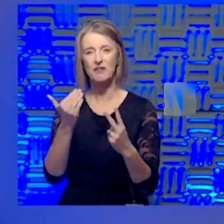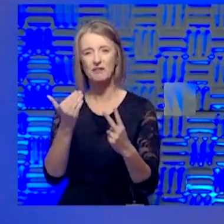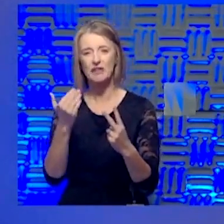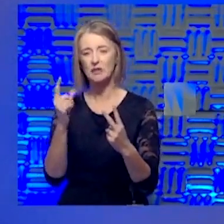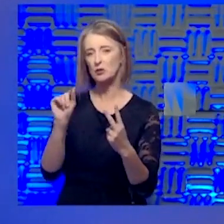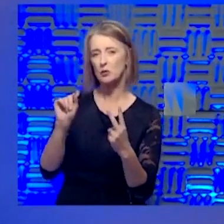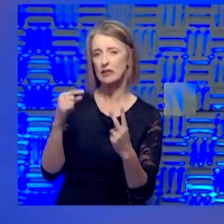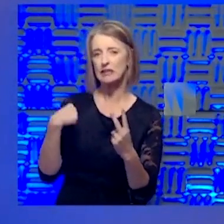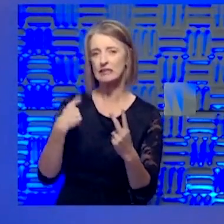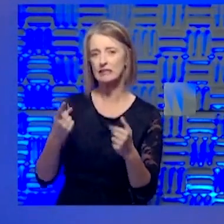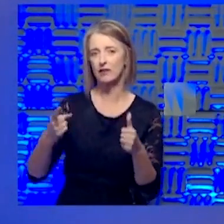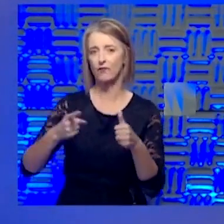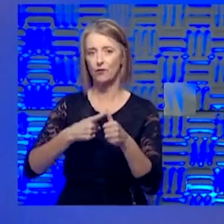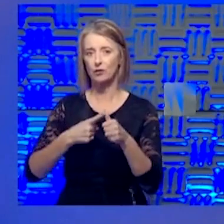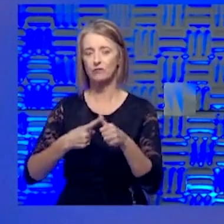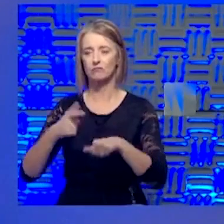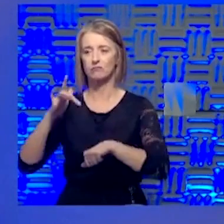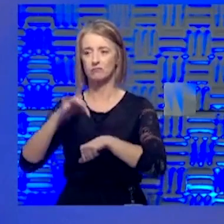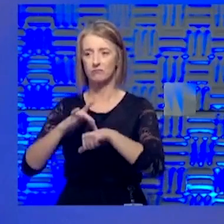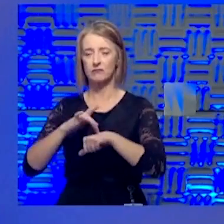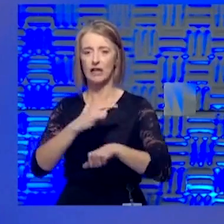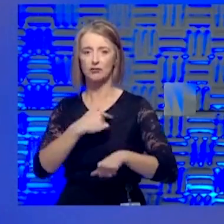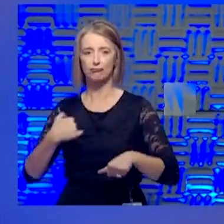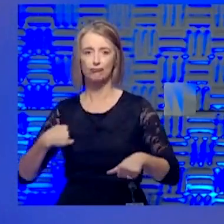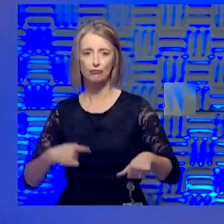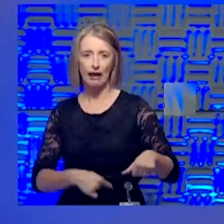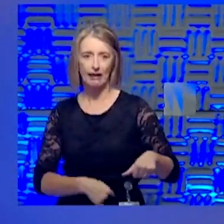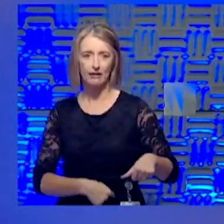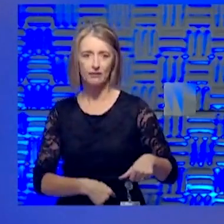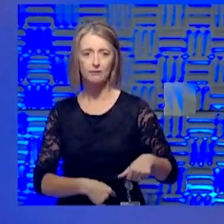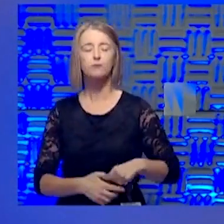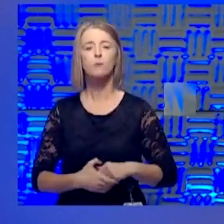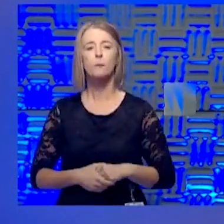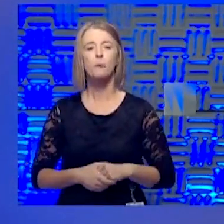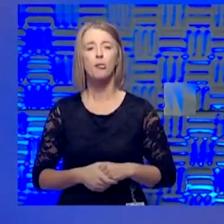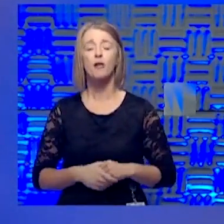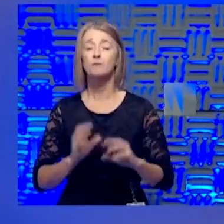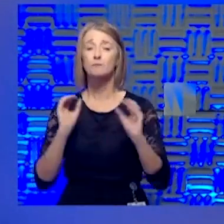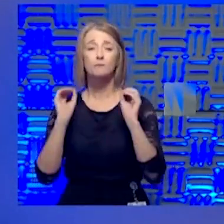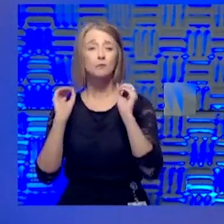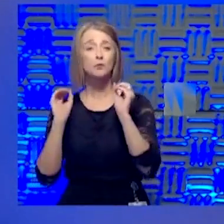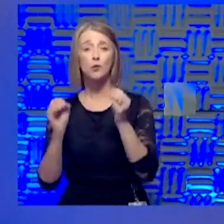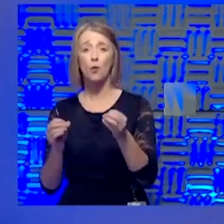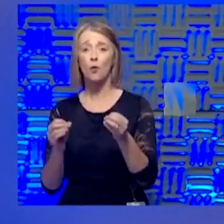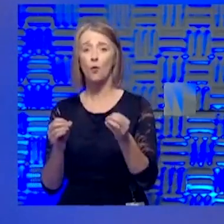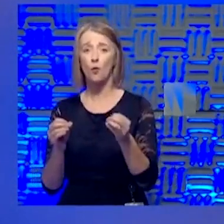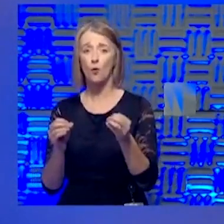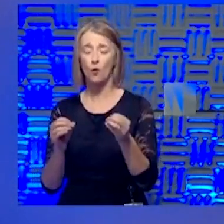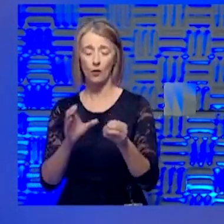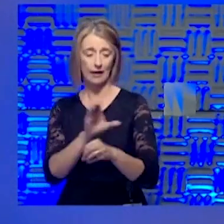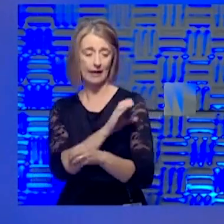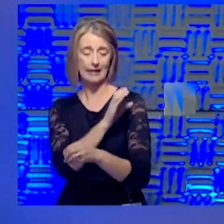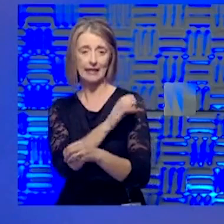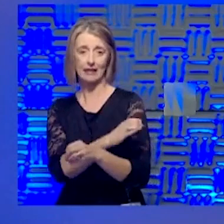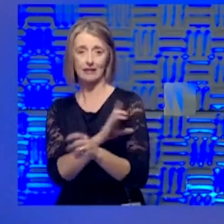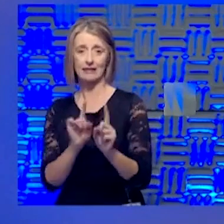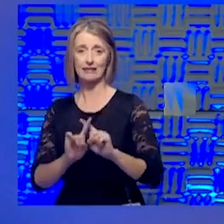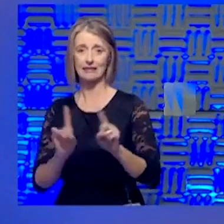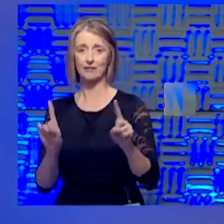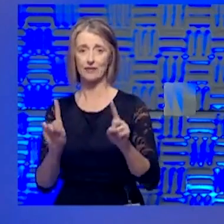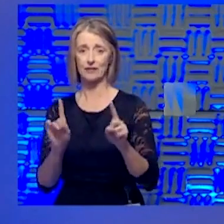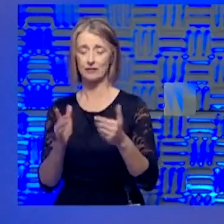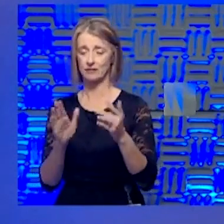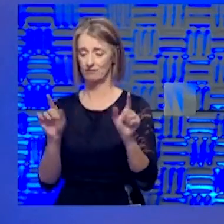since the first isolate in China. At this point, there is no clinically relevant difference between